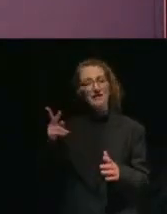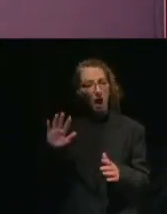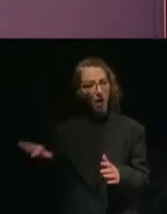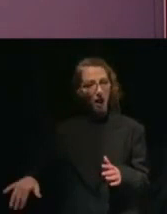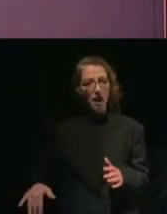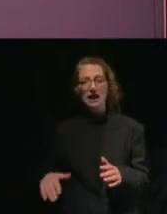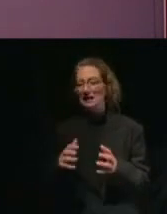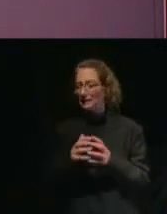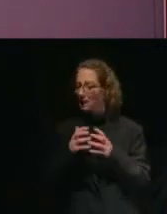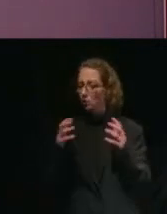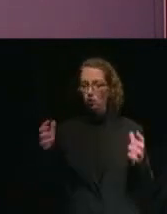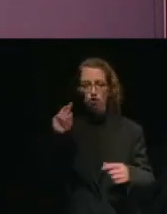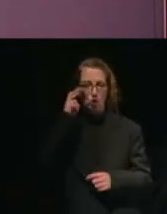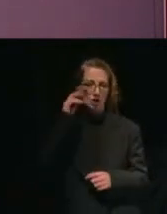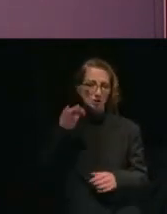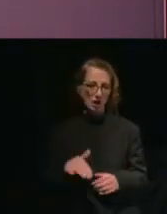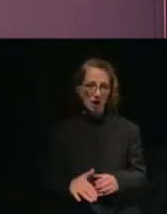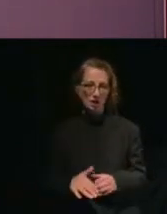there are people